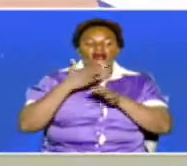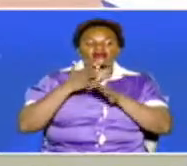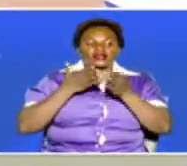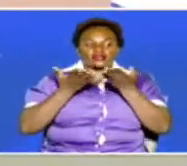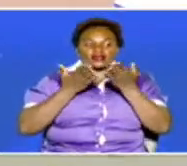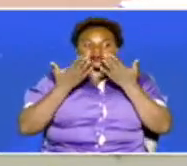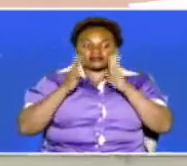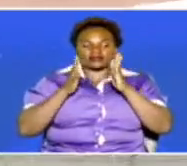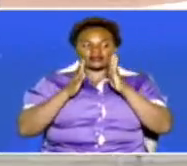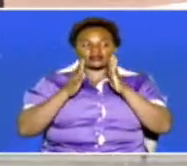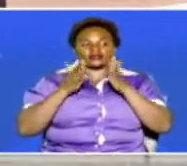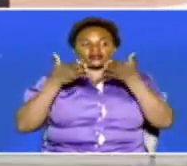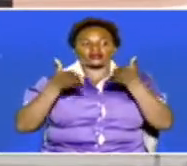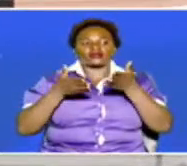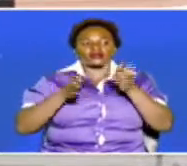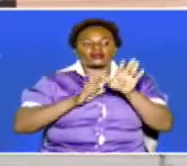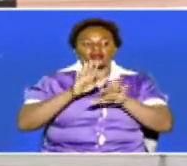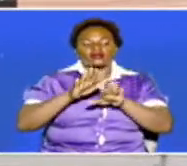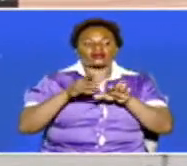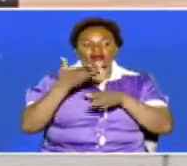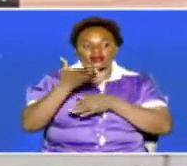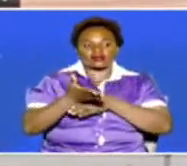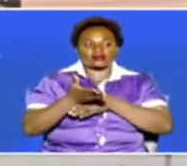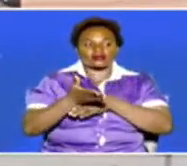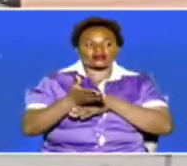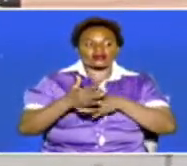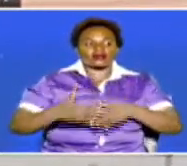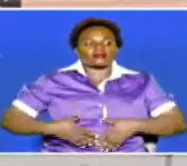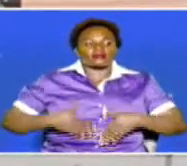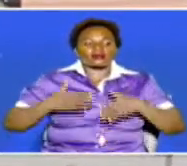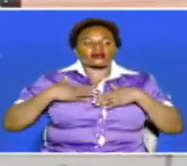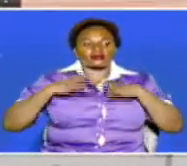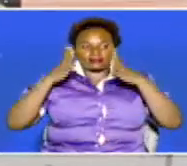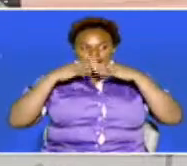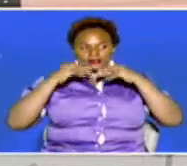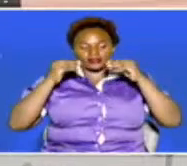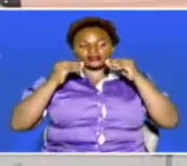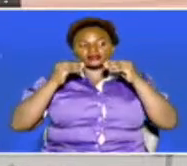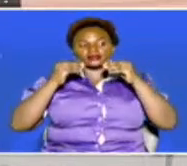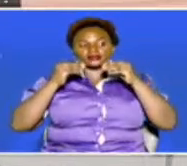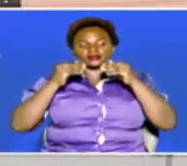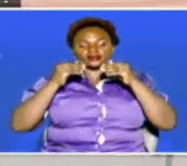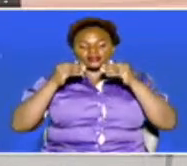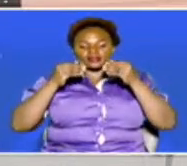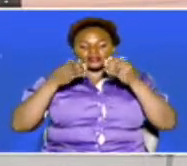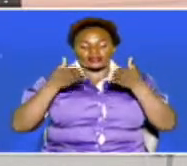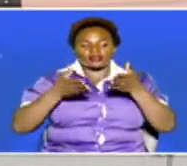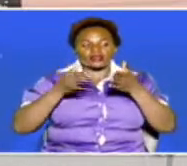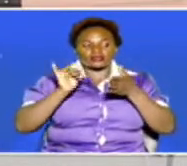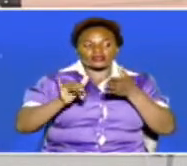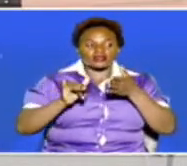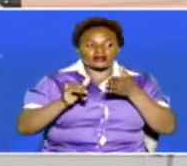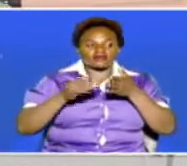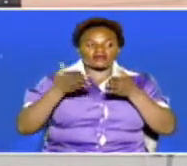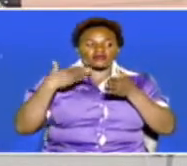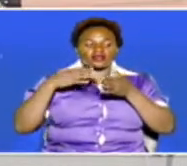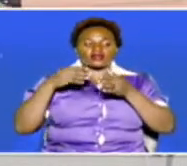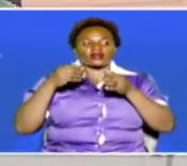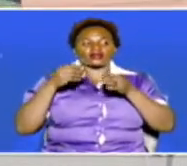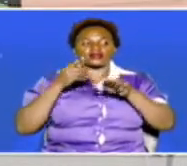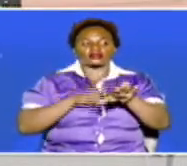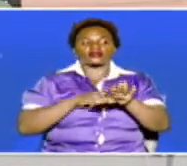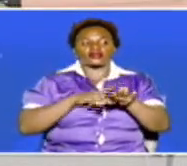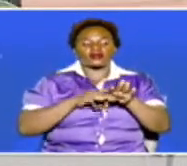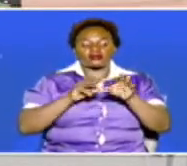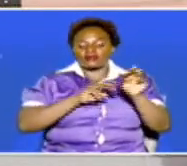funeral service that was conducted here at the Nyayo National Stadium, the body of the late President Emilio Mwai Kibaki will now remain in the capital for the last time